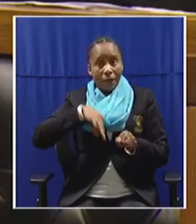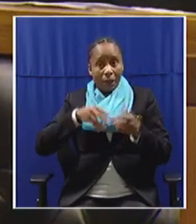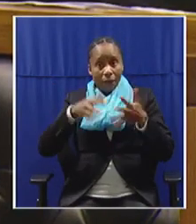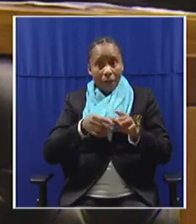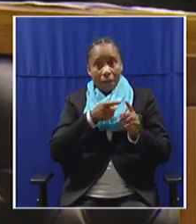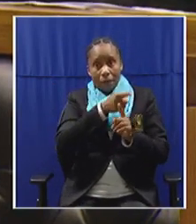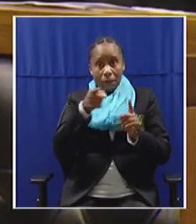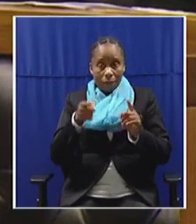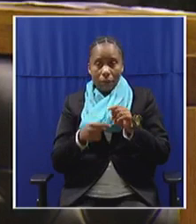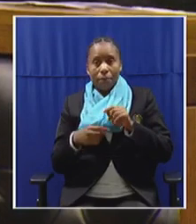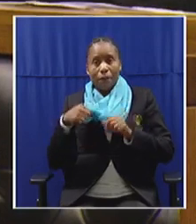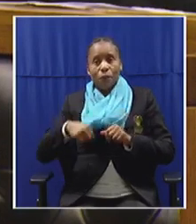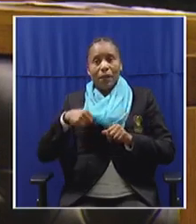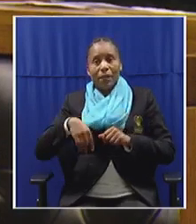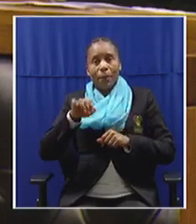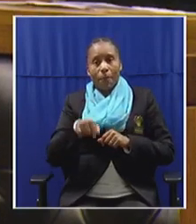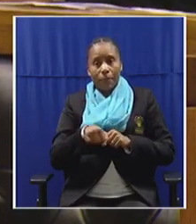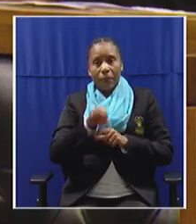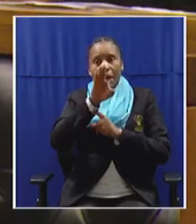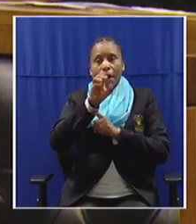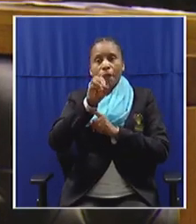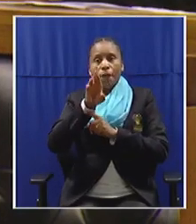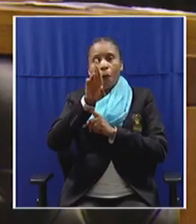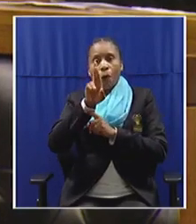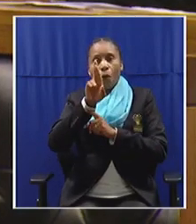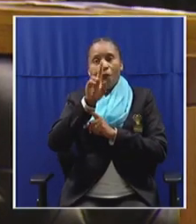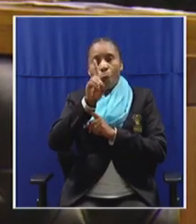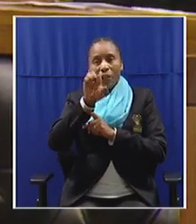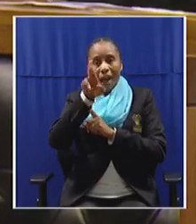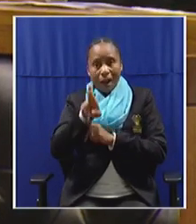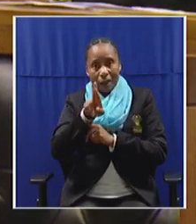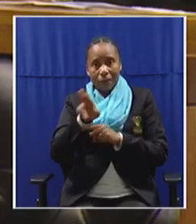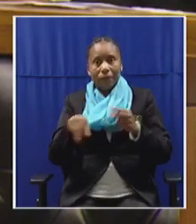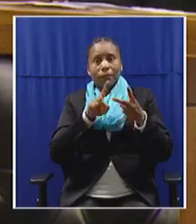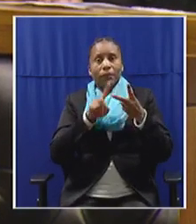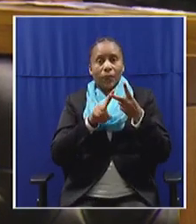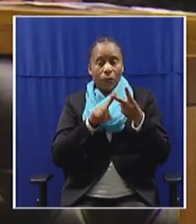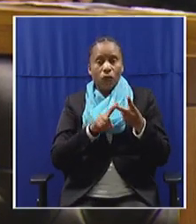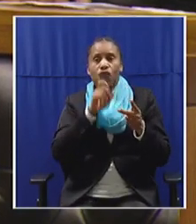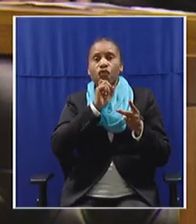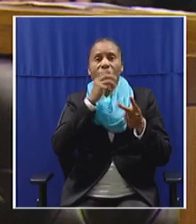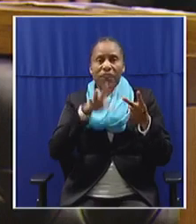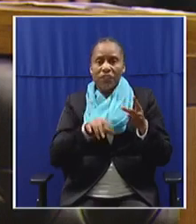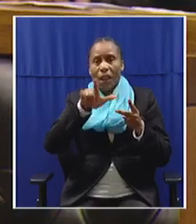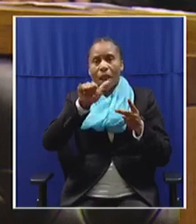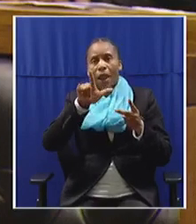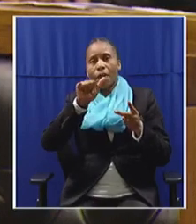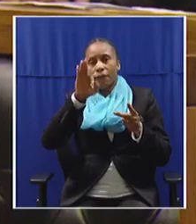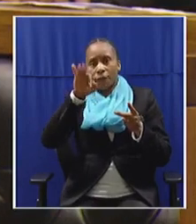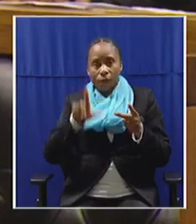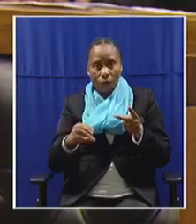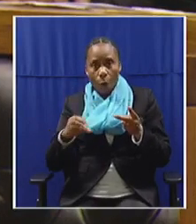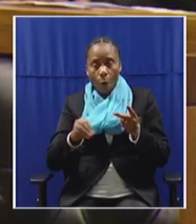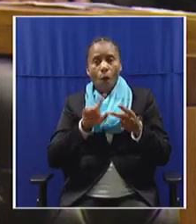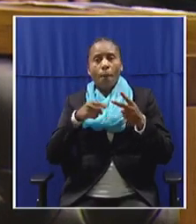municipalities. Fodder and water infrastructure were used to support affected livestock in terms of feeding